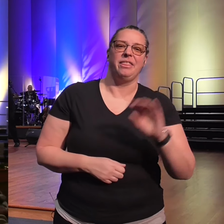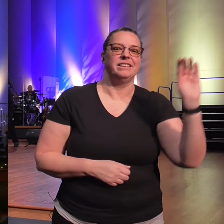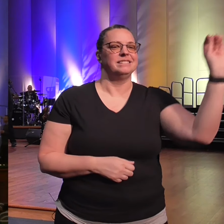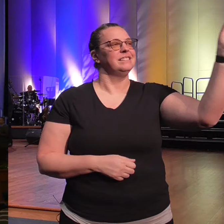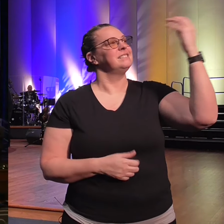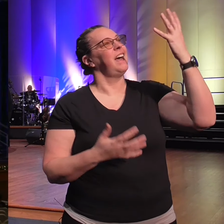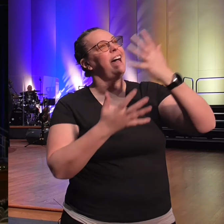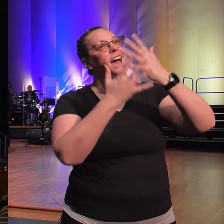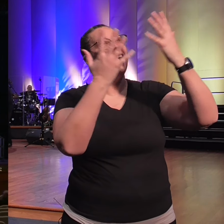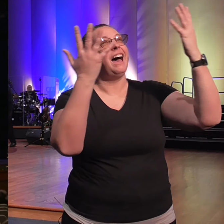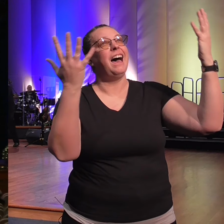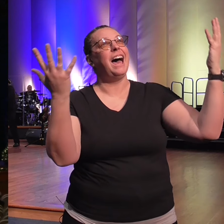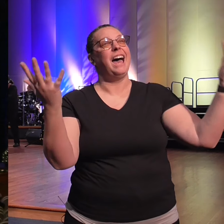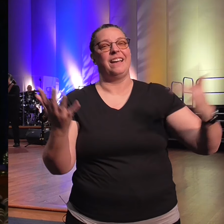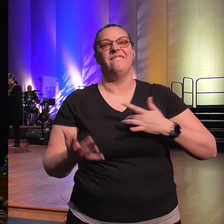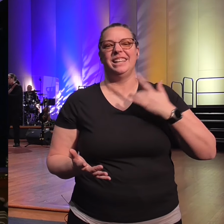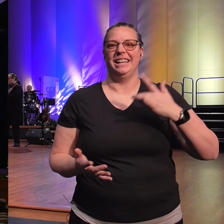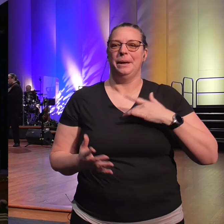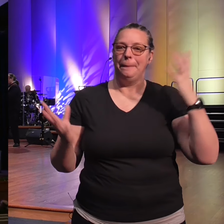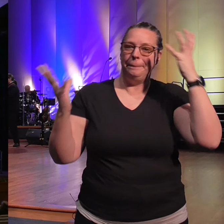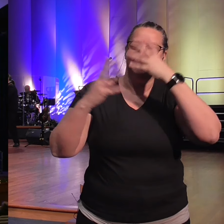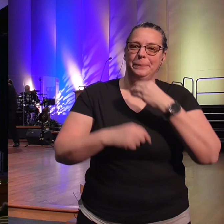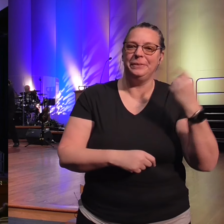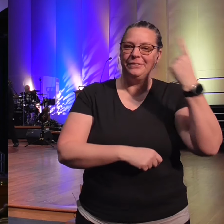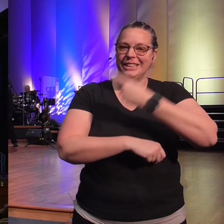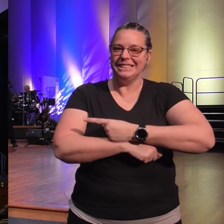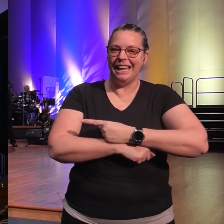Sky falls, you feel like it's a beautiful